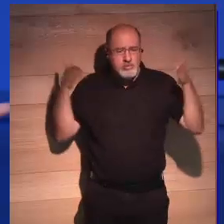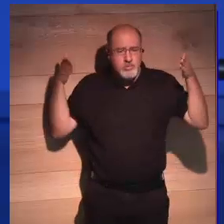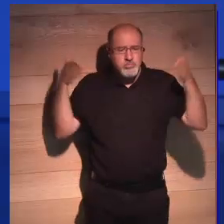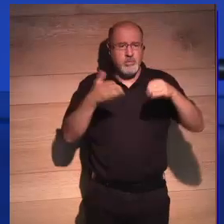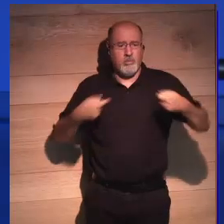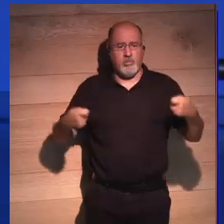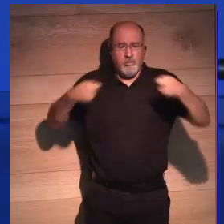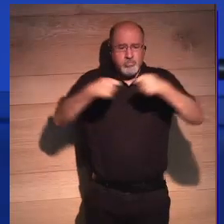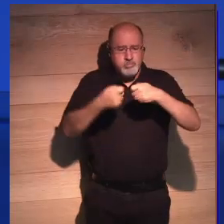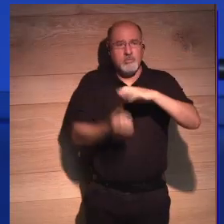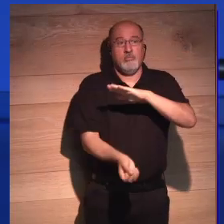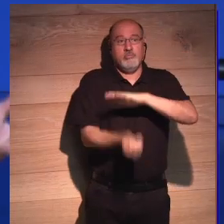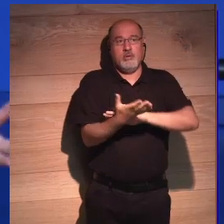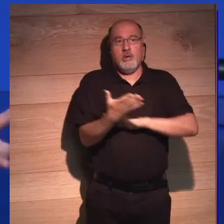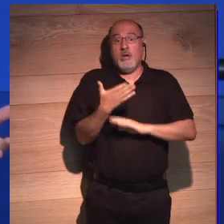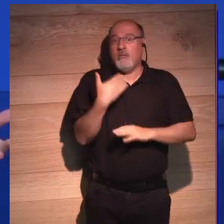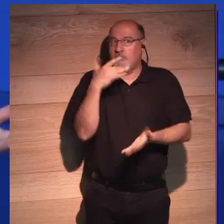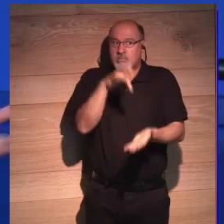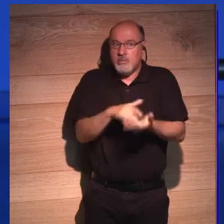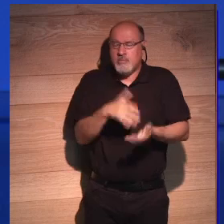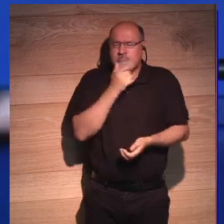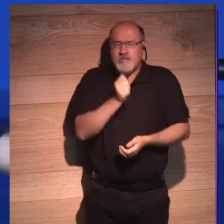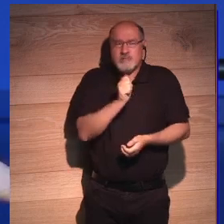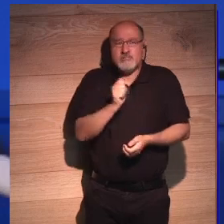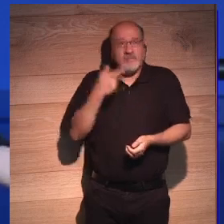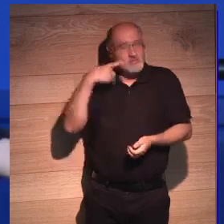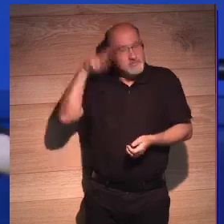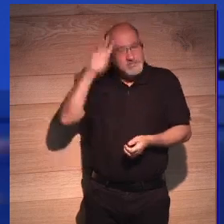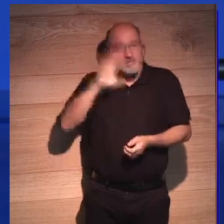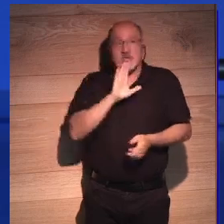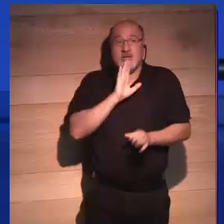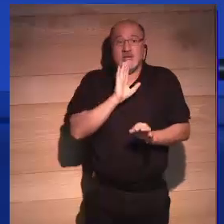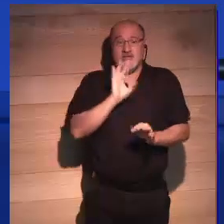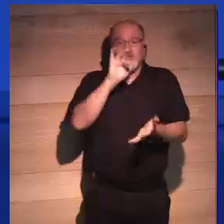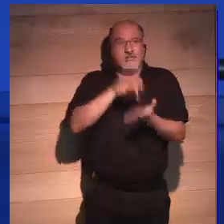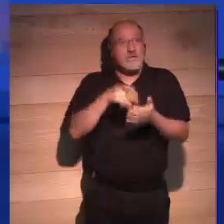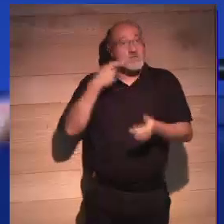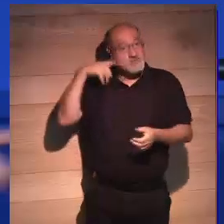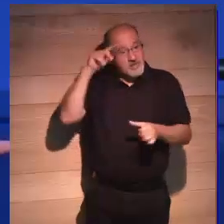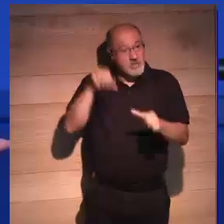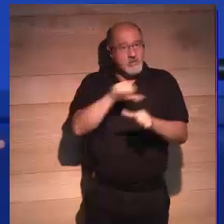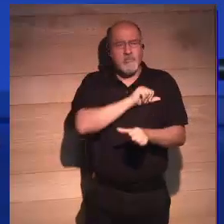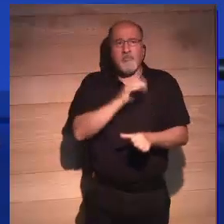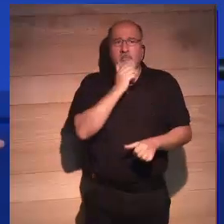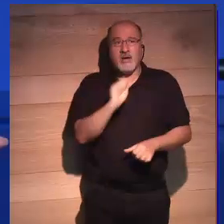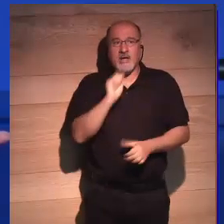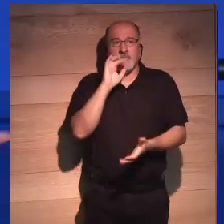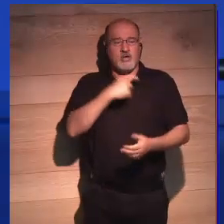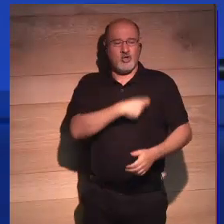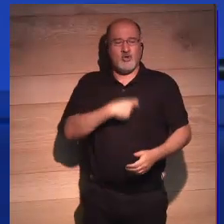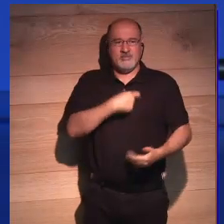real fantastic experience curating the pieces, working with the British